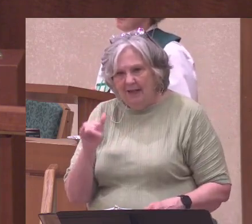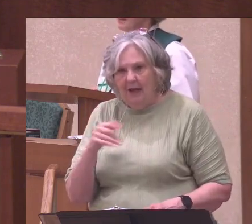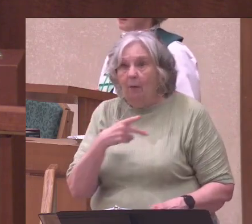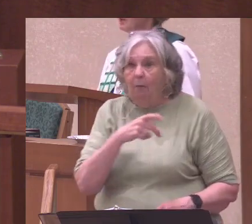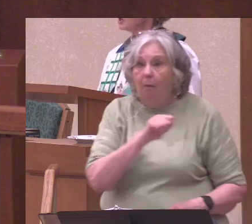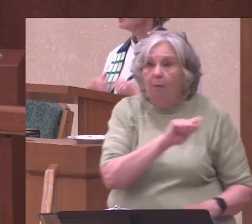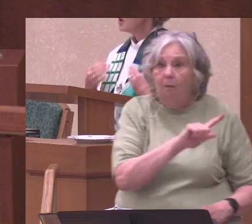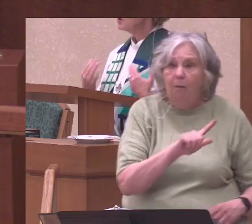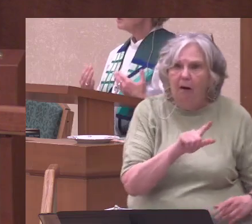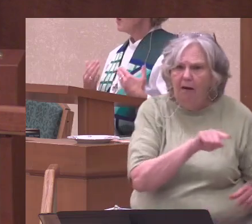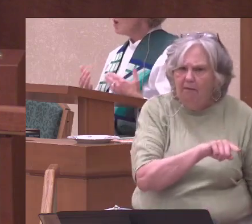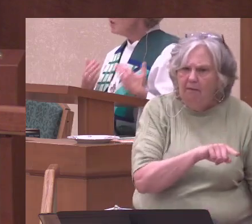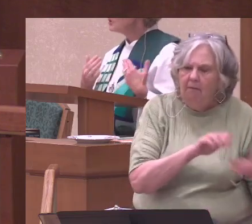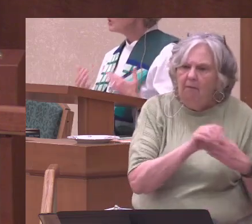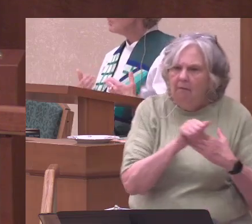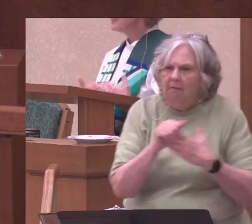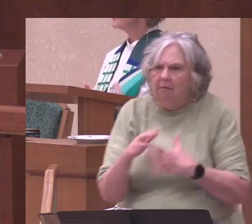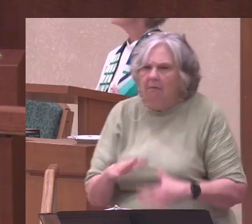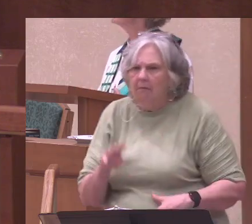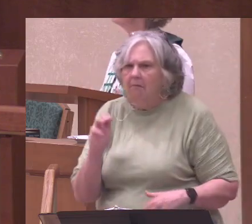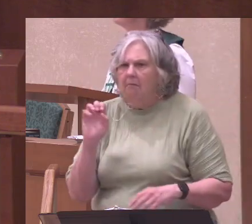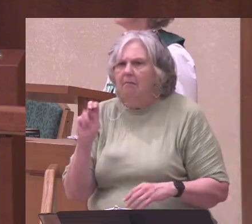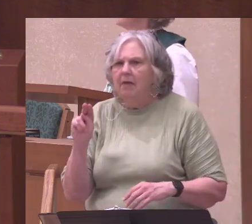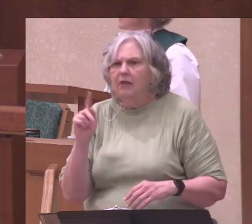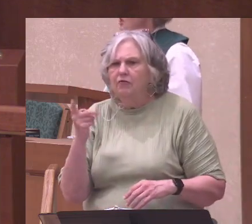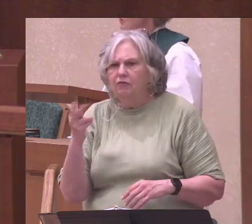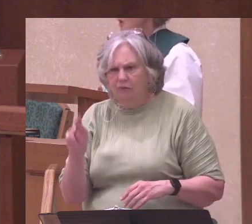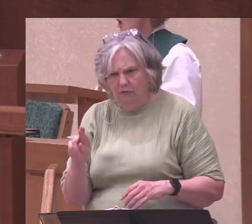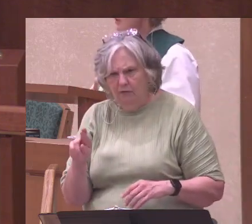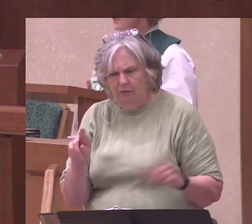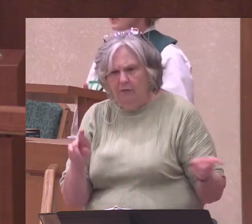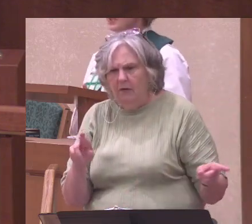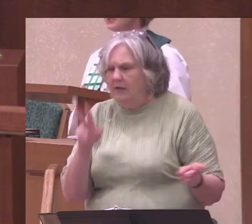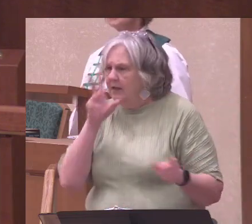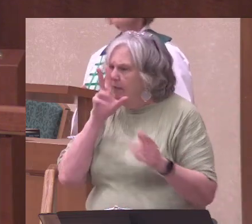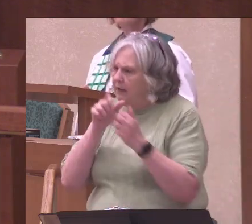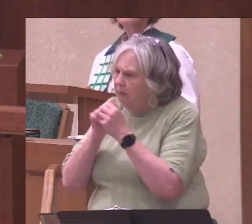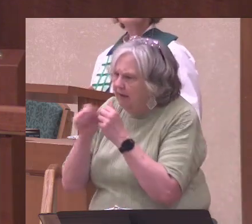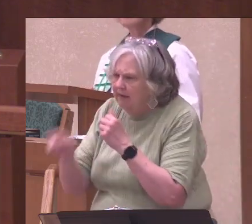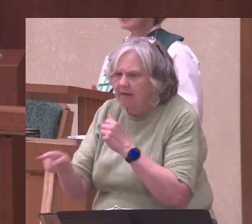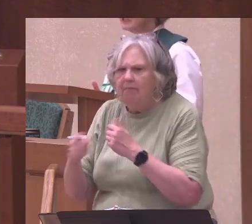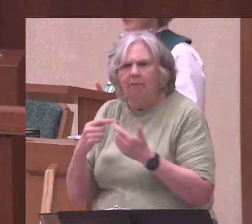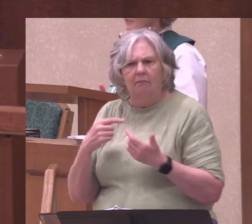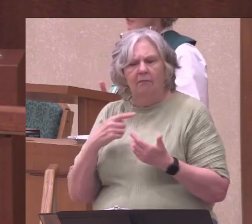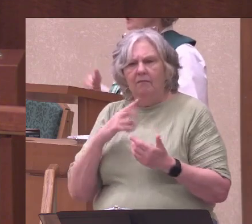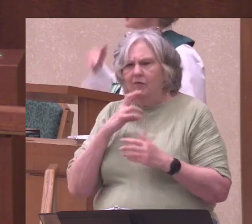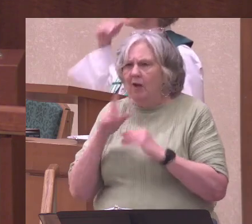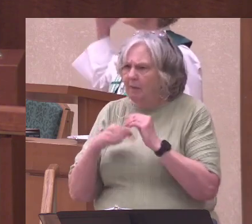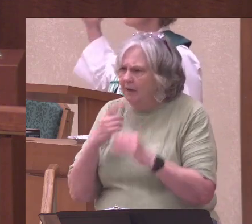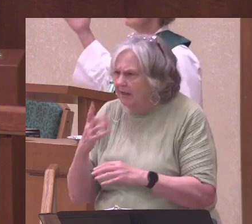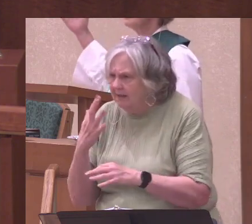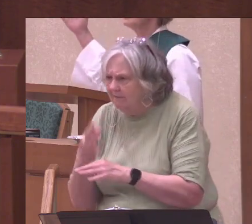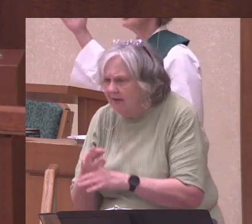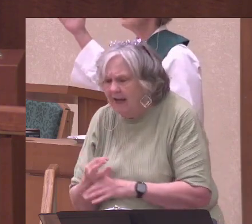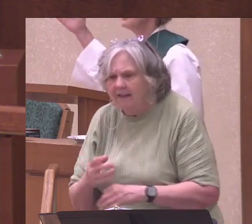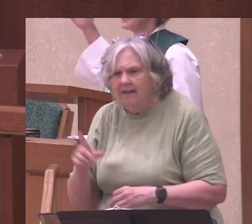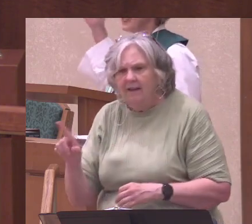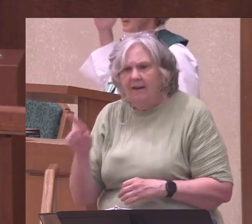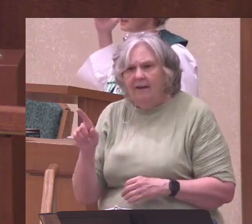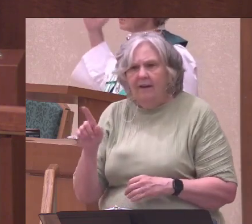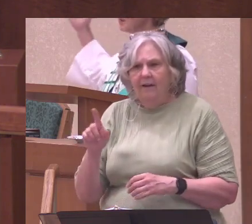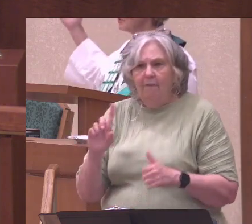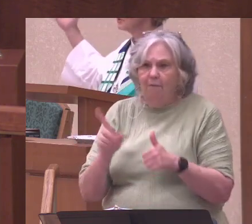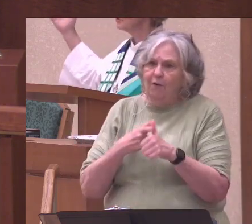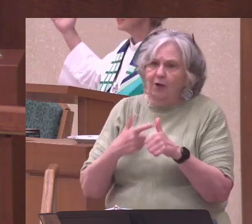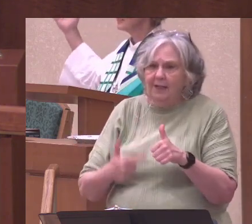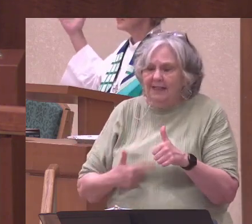him. Paul speaks to Timothy, recalling the sincere faith that lived first in his grandmother Lois and